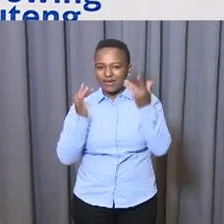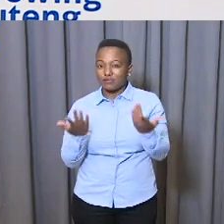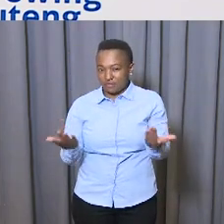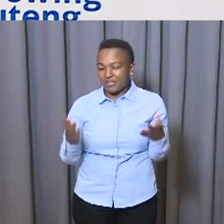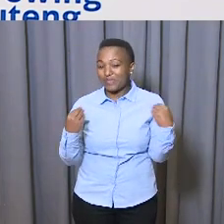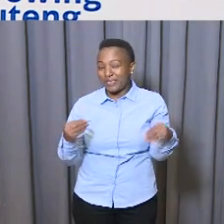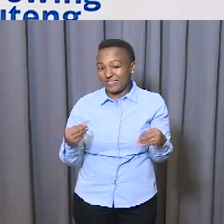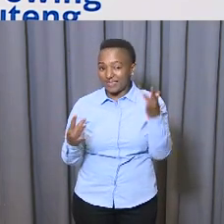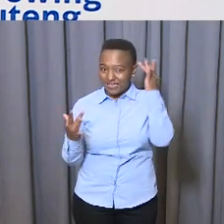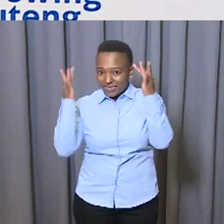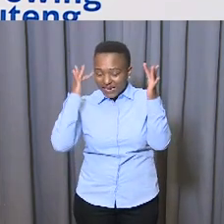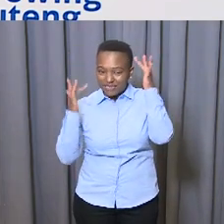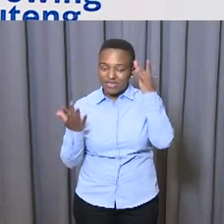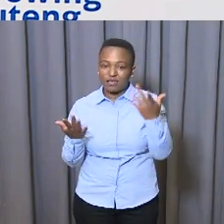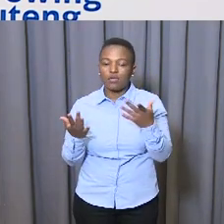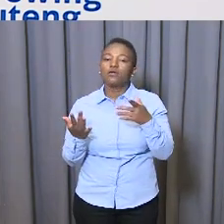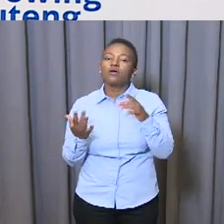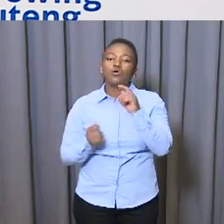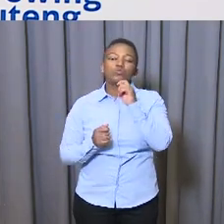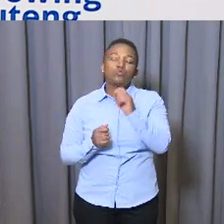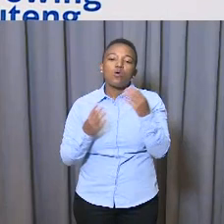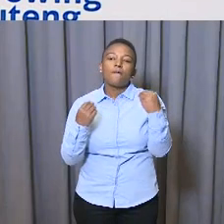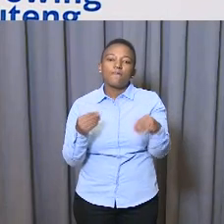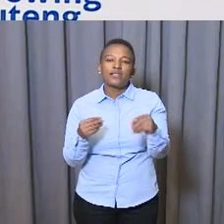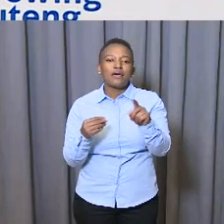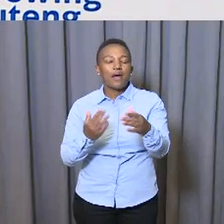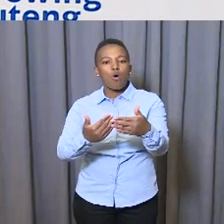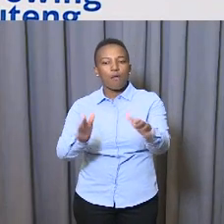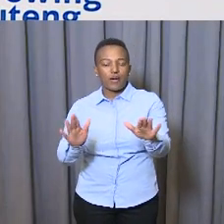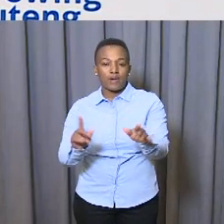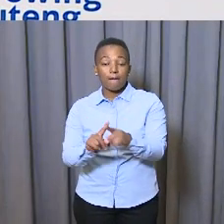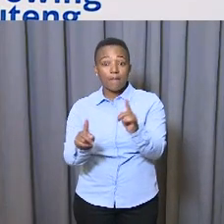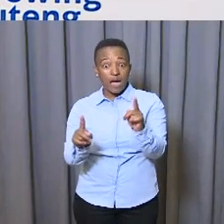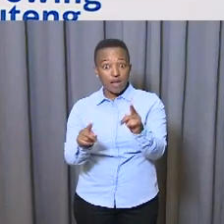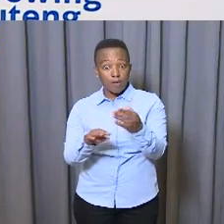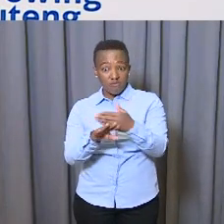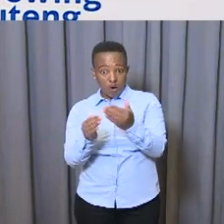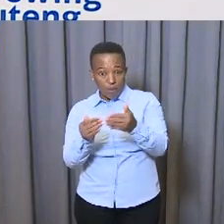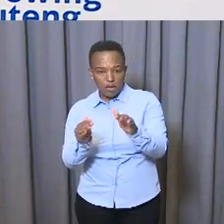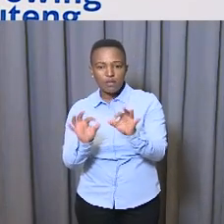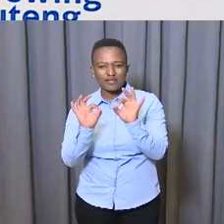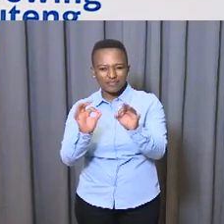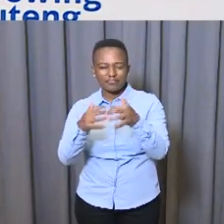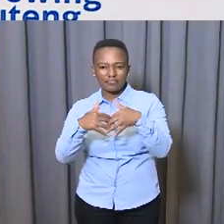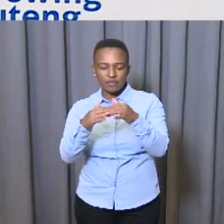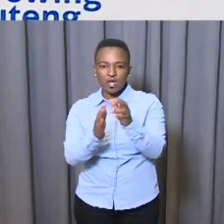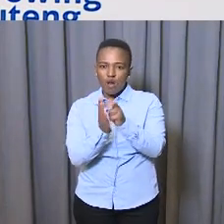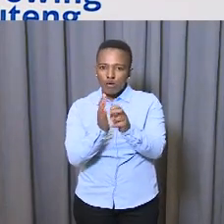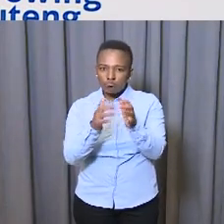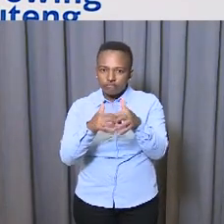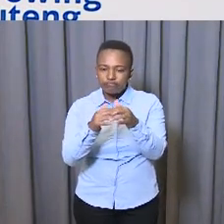We want these businesses to be open, but there must be in place measures to protect people.